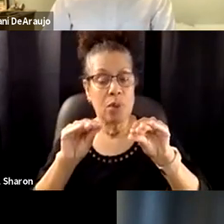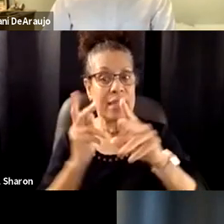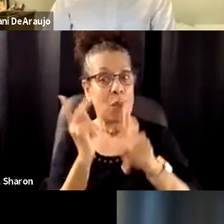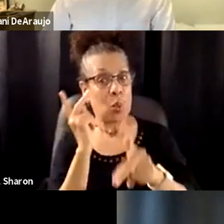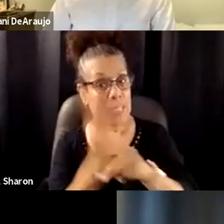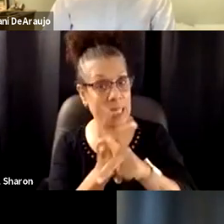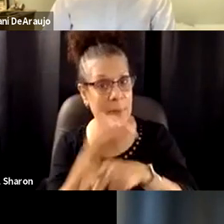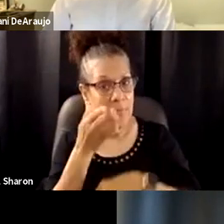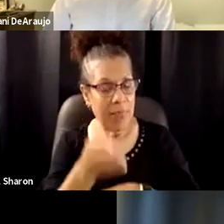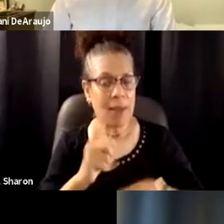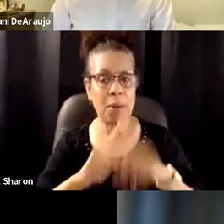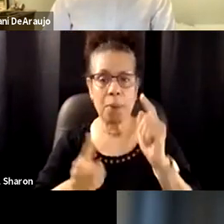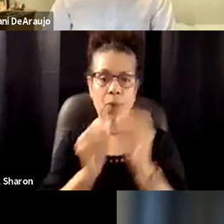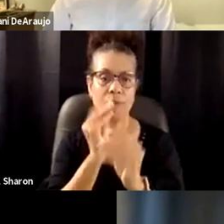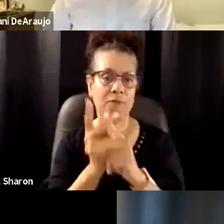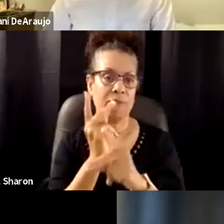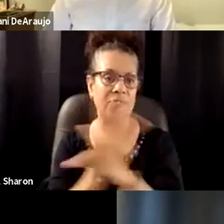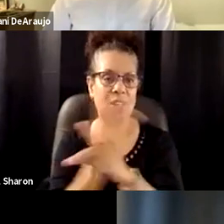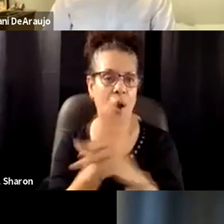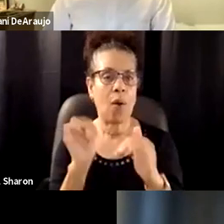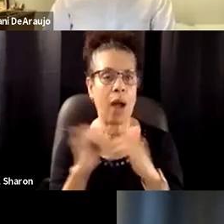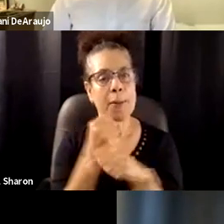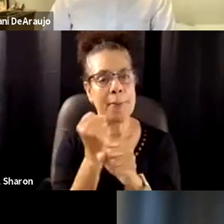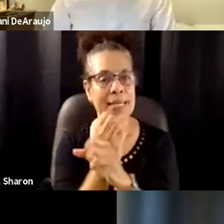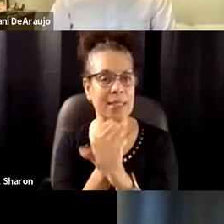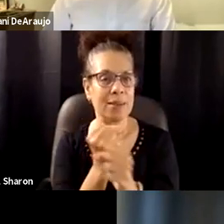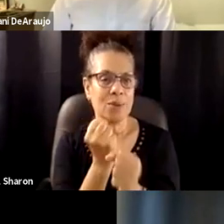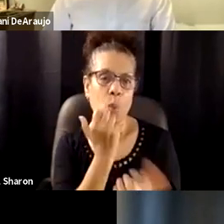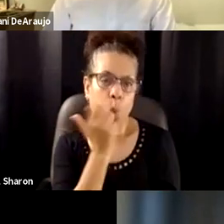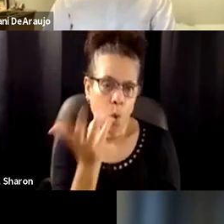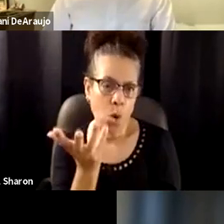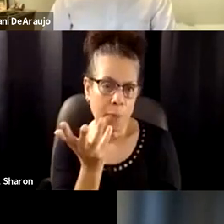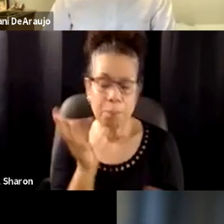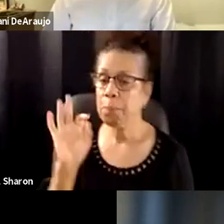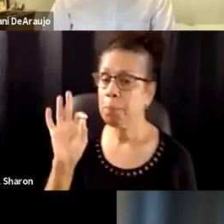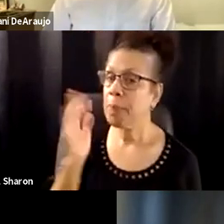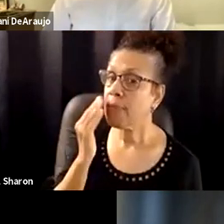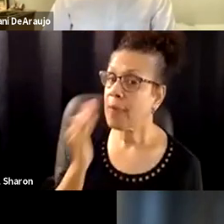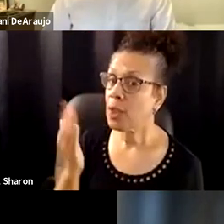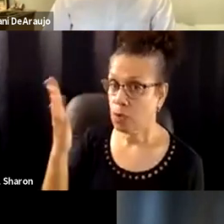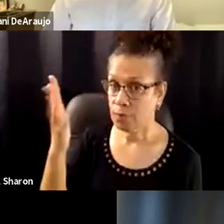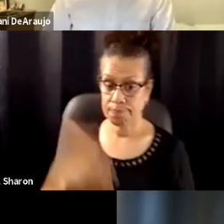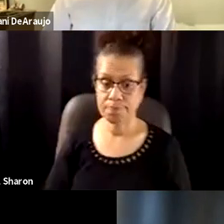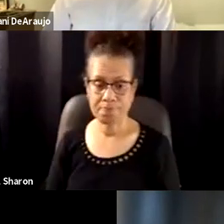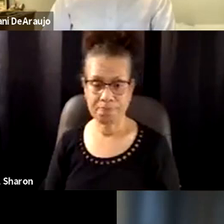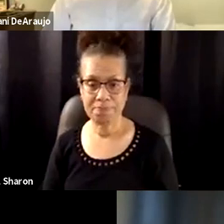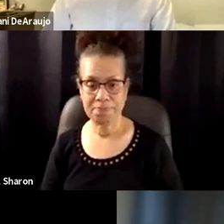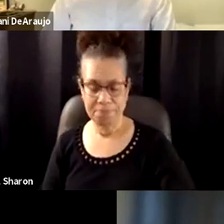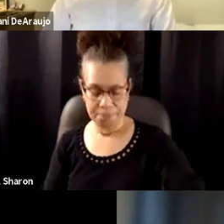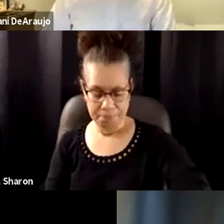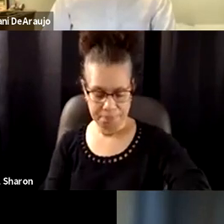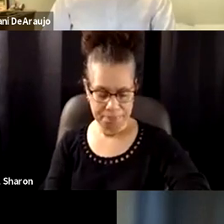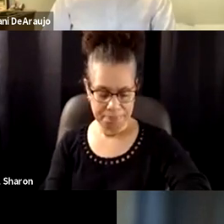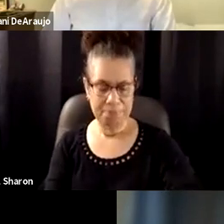confirm that once we have more conversations with the um with the vendors thank you that's all thank